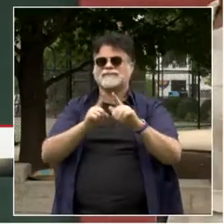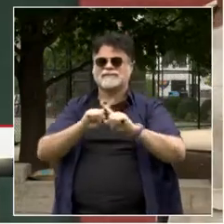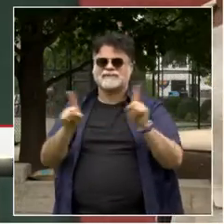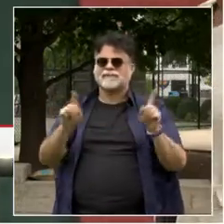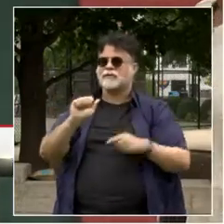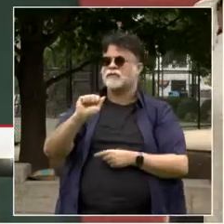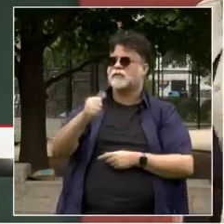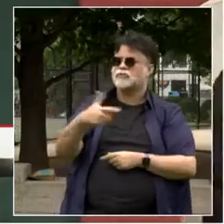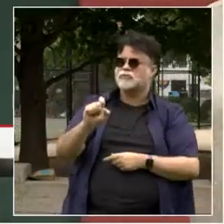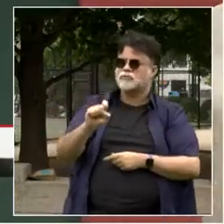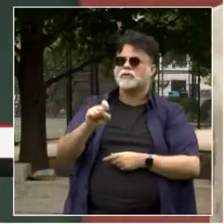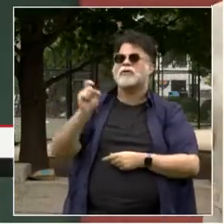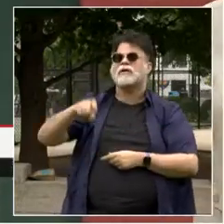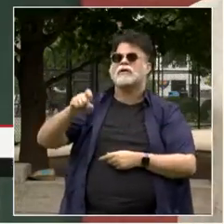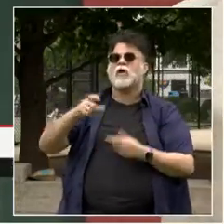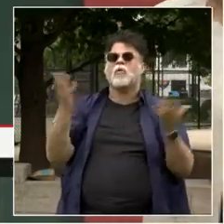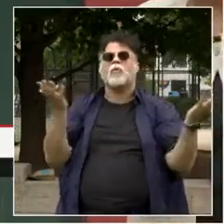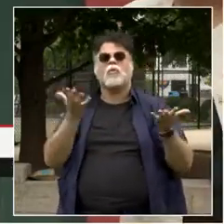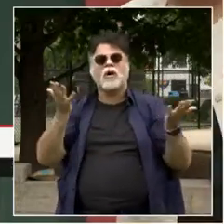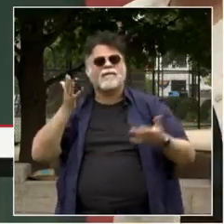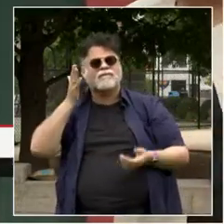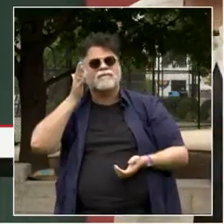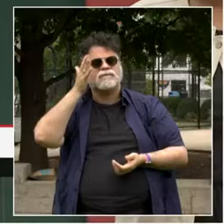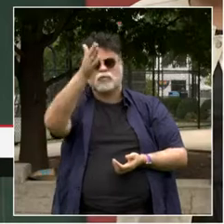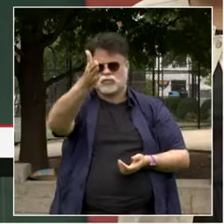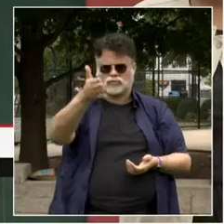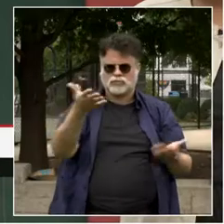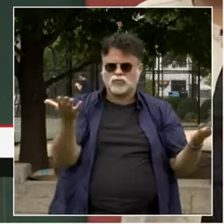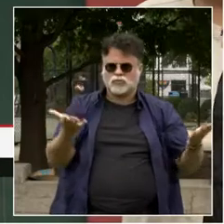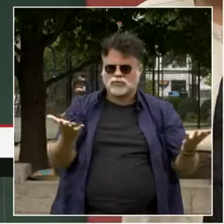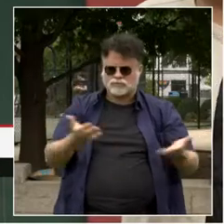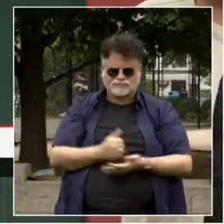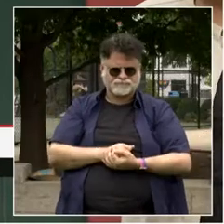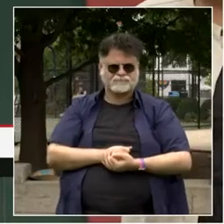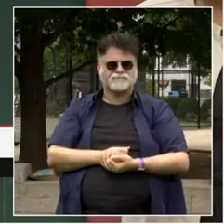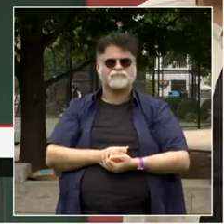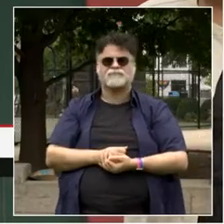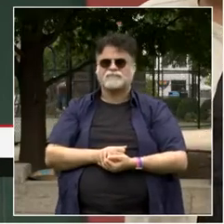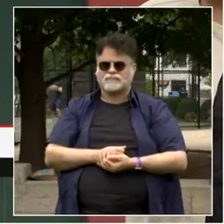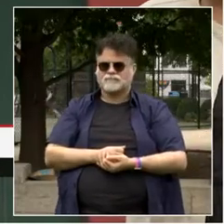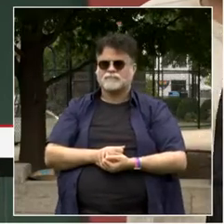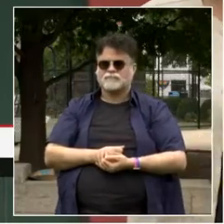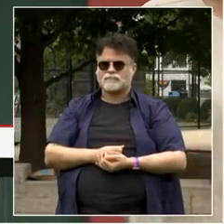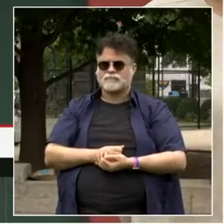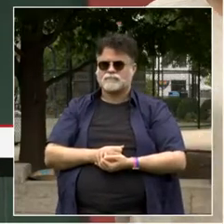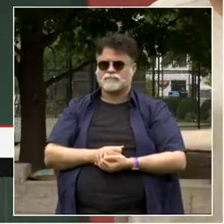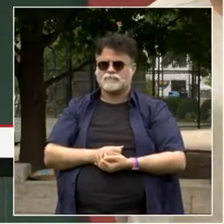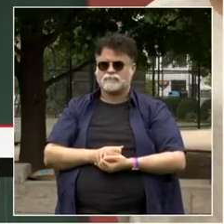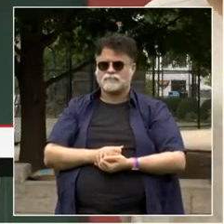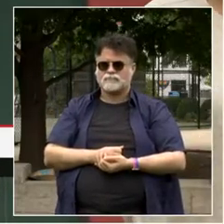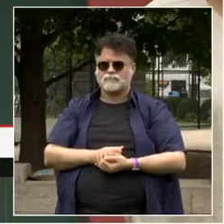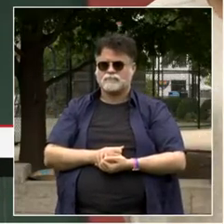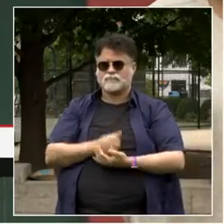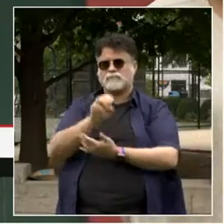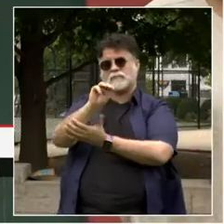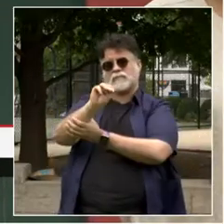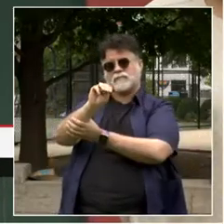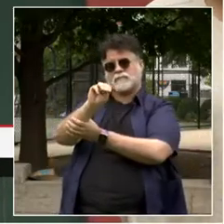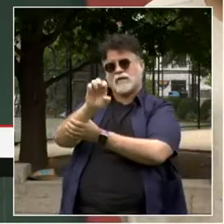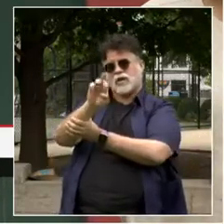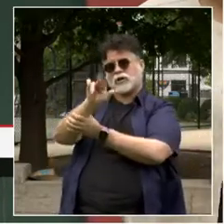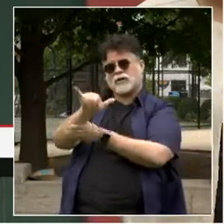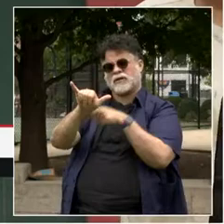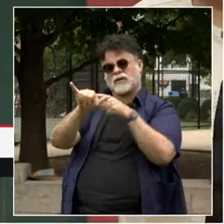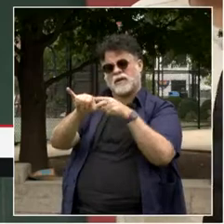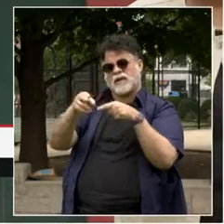recreational needs for future generations. That's what Mary Stead wanted, especially for the younger crowd, that we maintain the